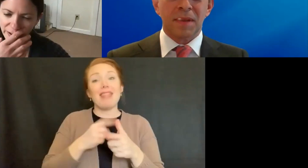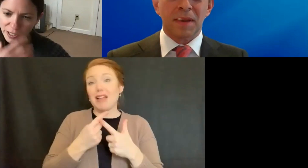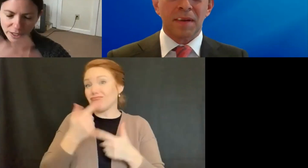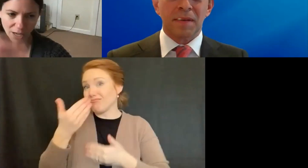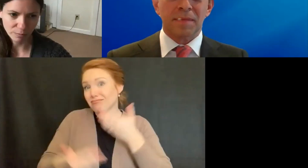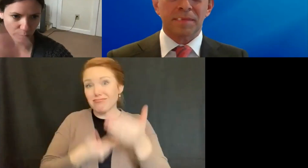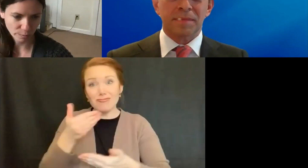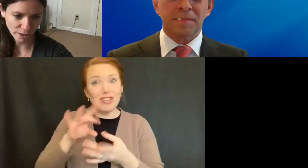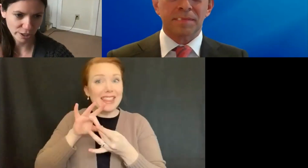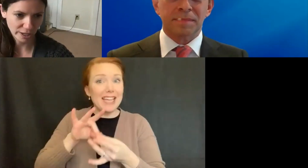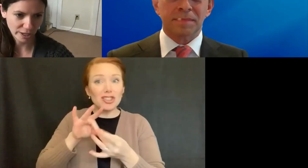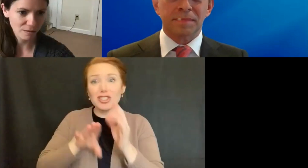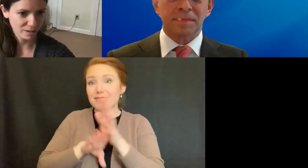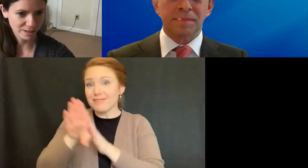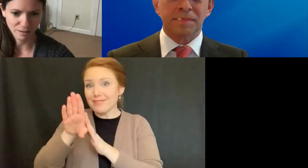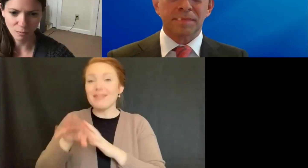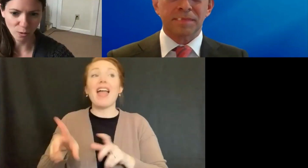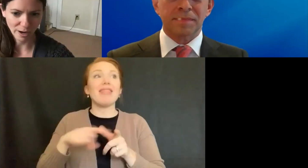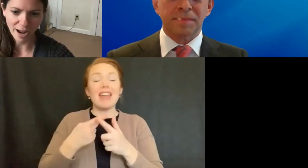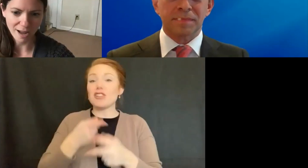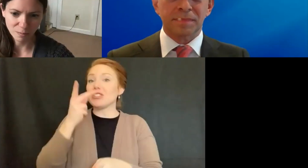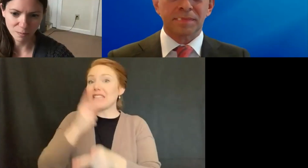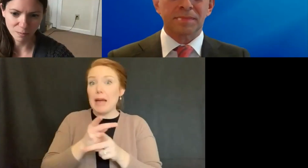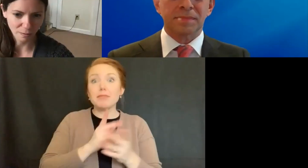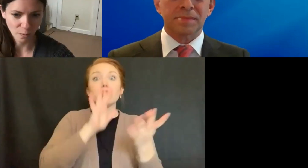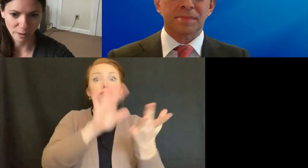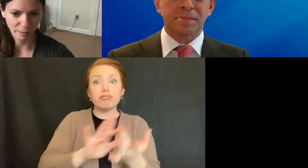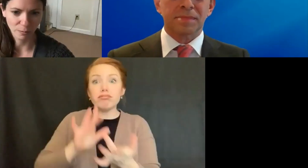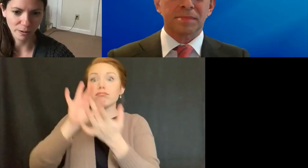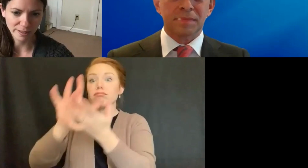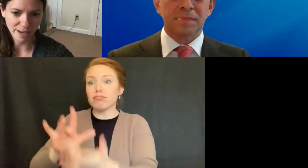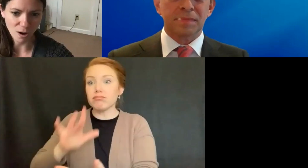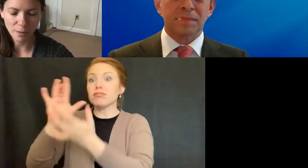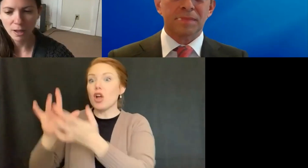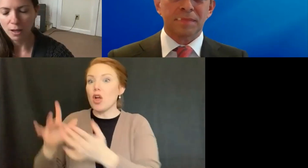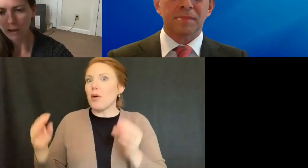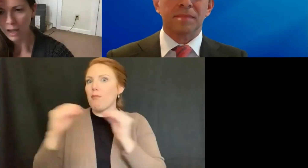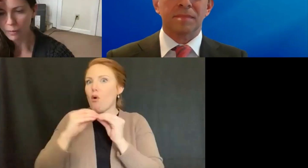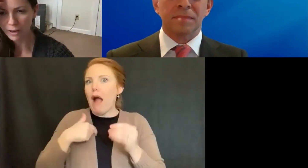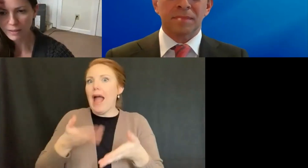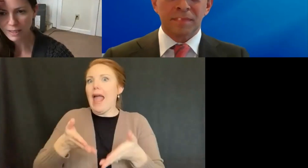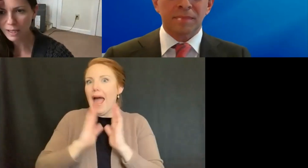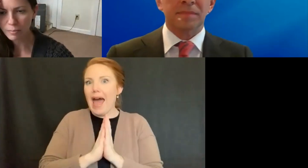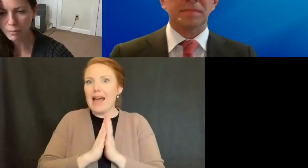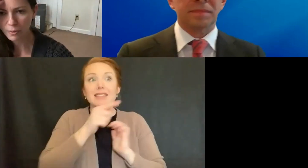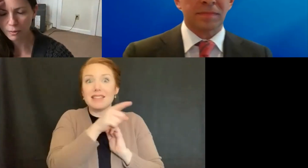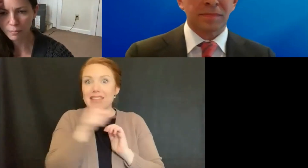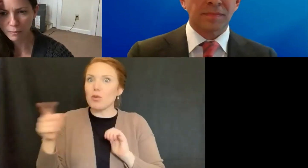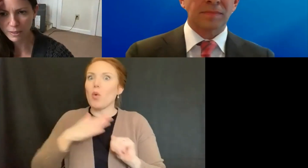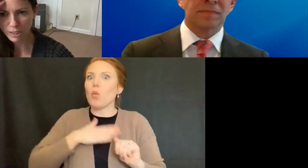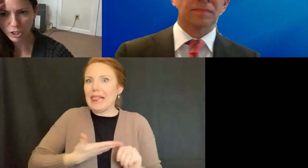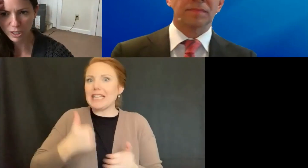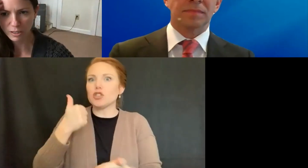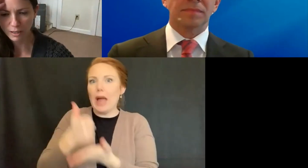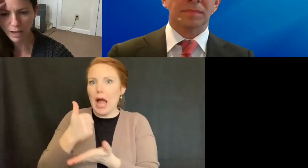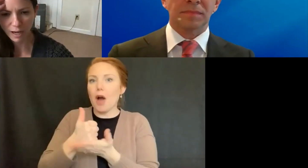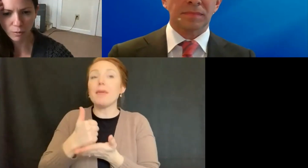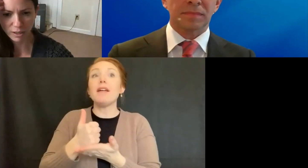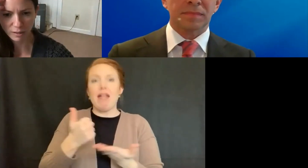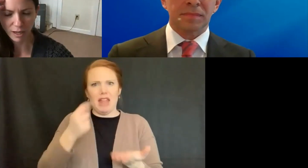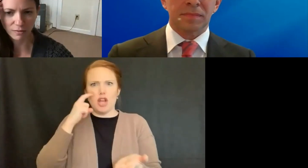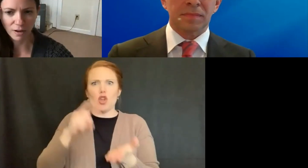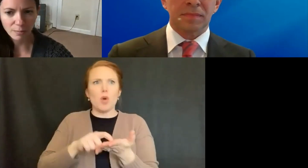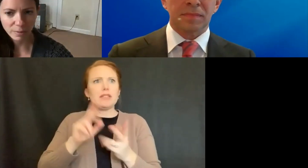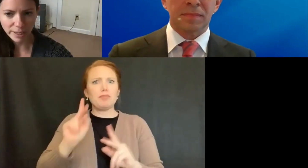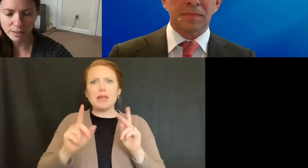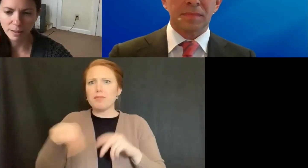from there, I just kept branching out because the more I'd ask people, the more they were willing to help. And when I was seeing that people in big positions and that had